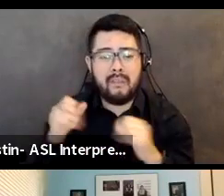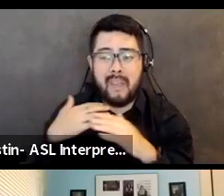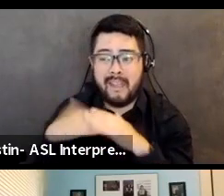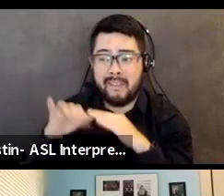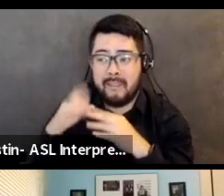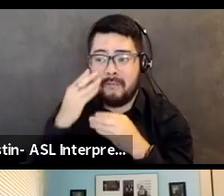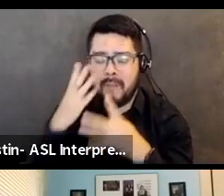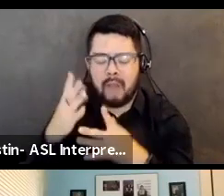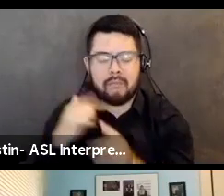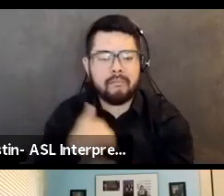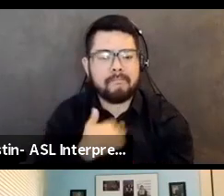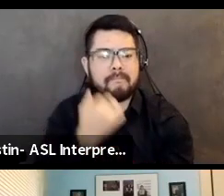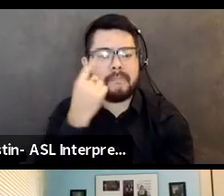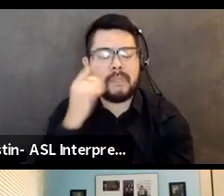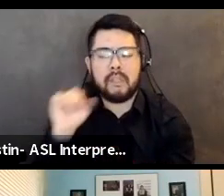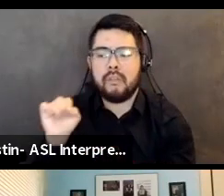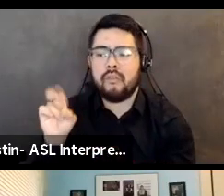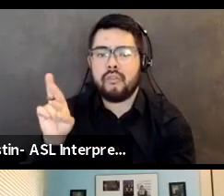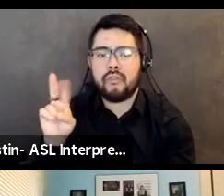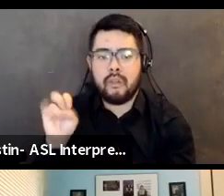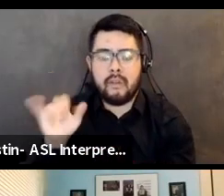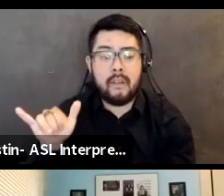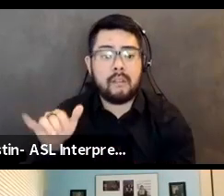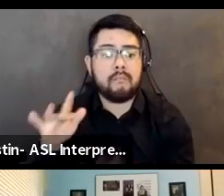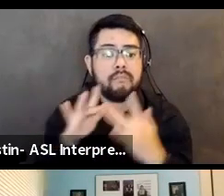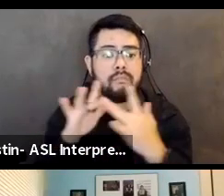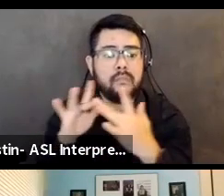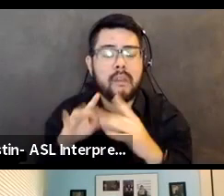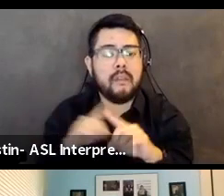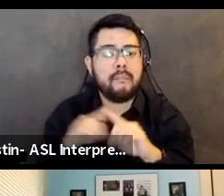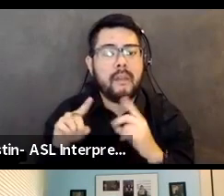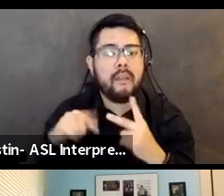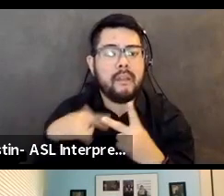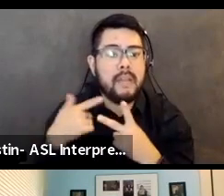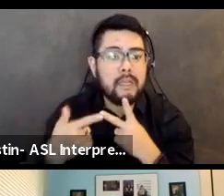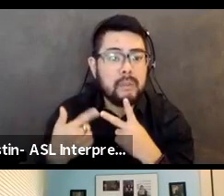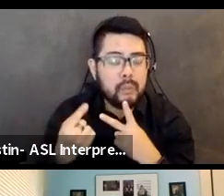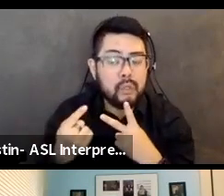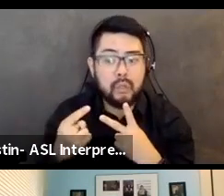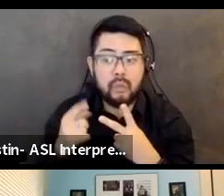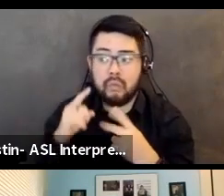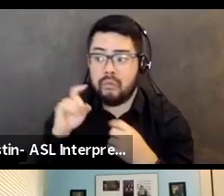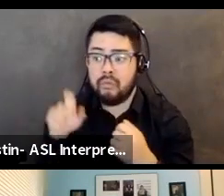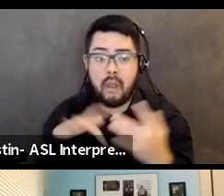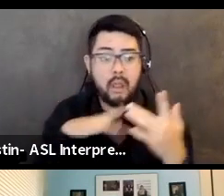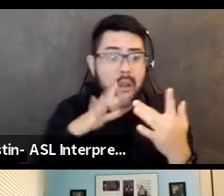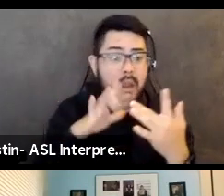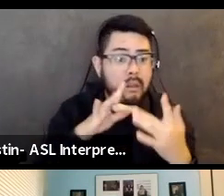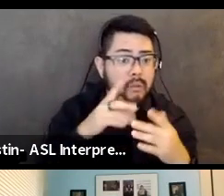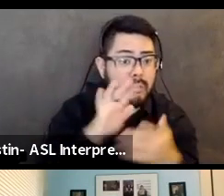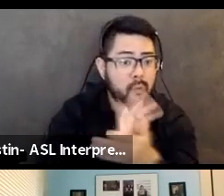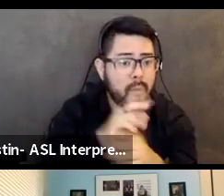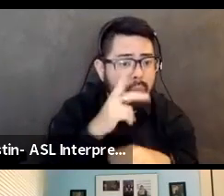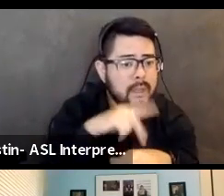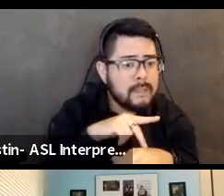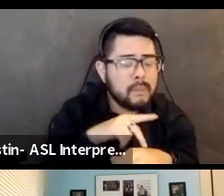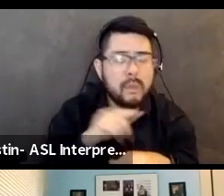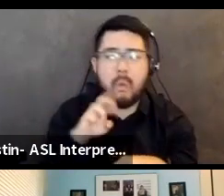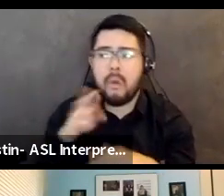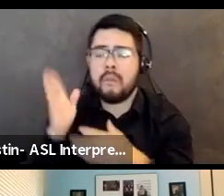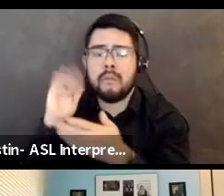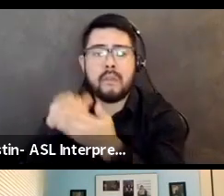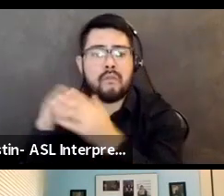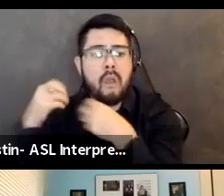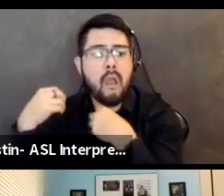surveys um electronically but after that is the next best step to contact your principal or is it to contact the central office